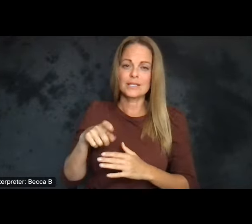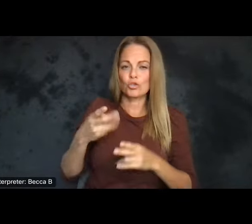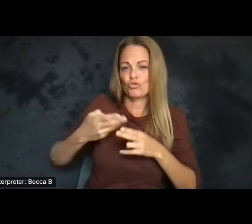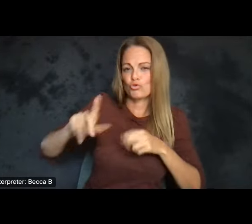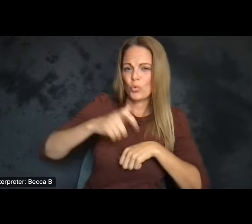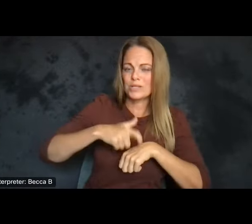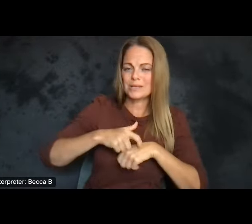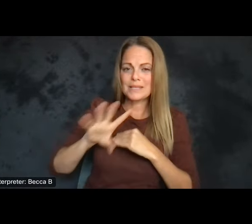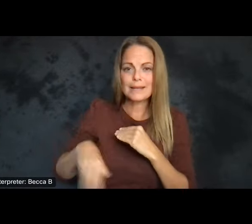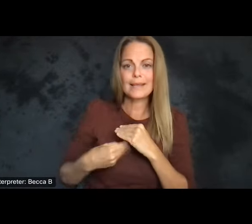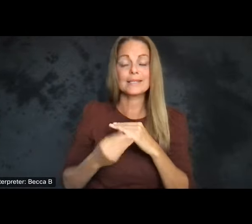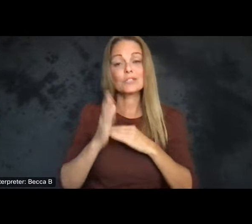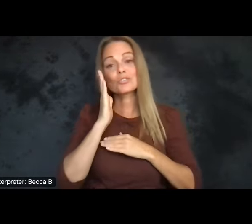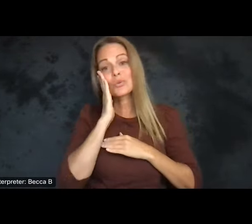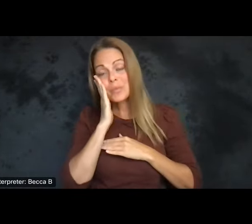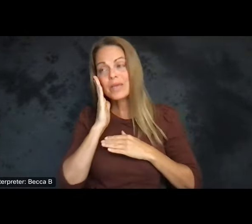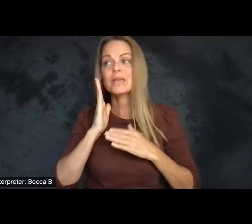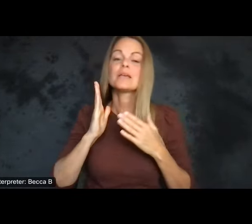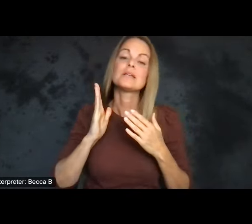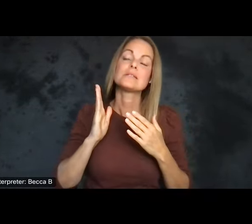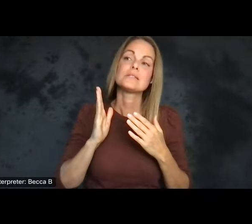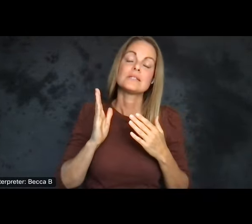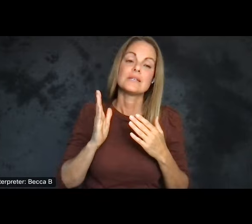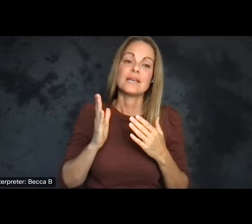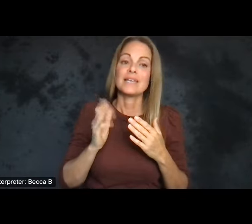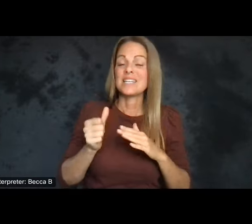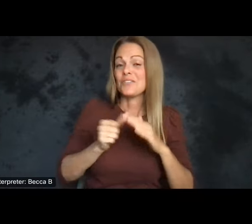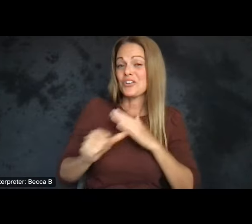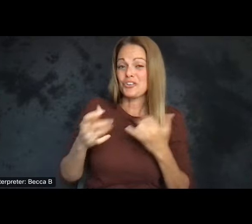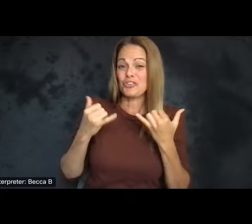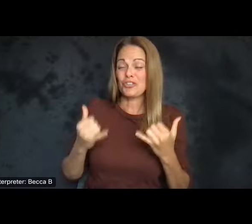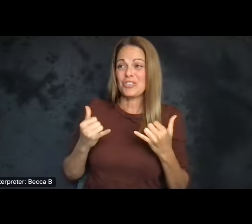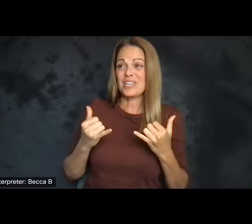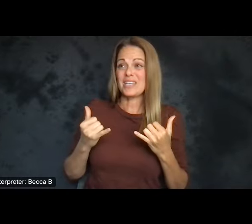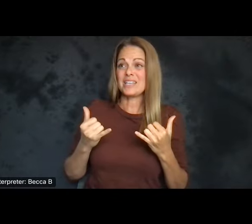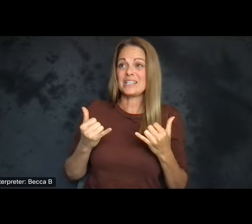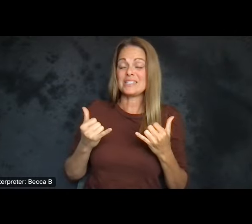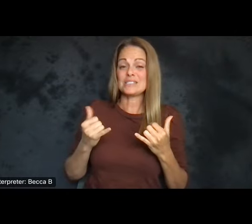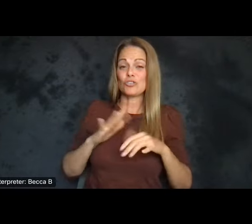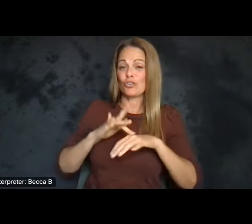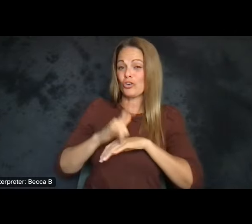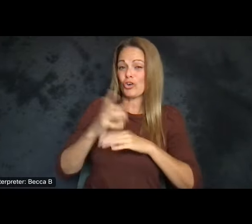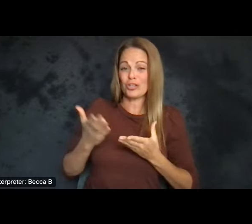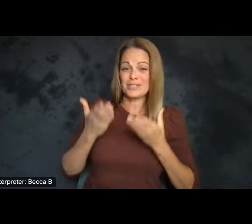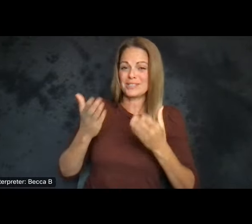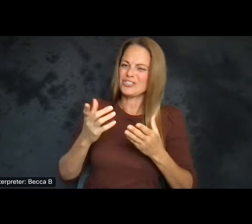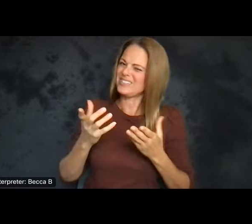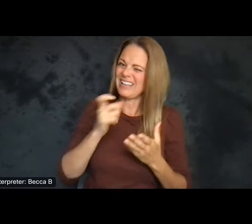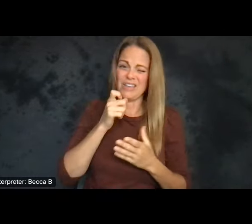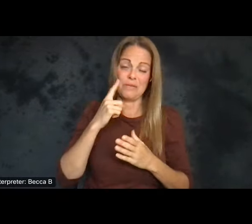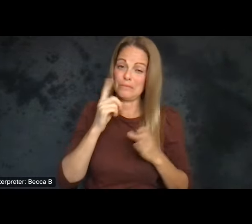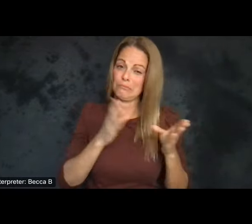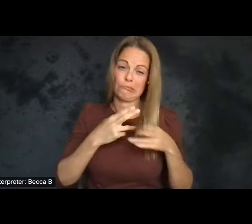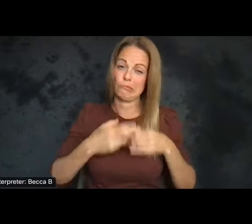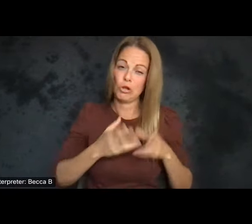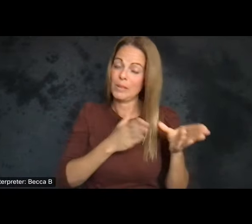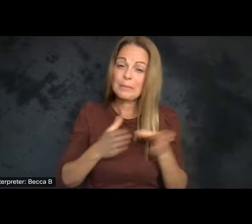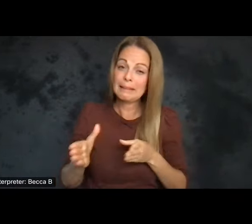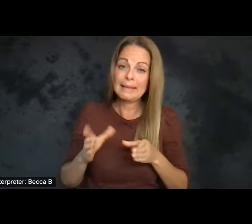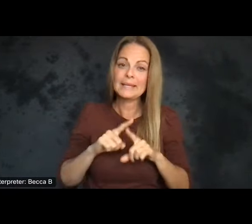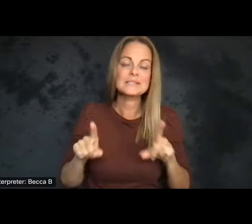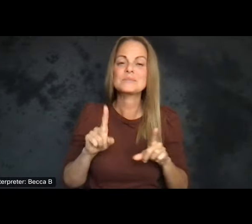additional beds, and even under these preliminary suggestions, I don't even want to call them plans, it would only